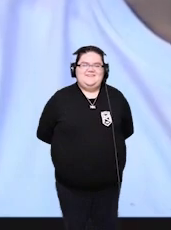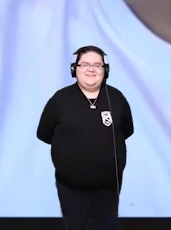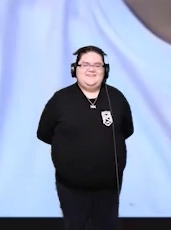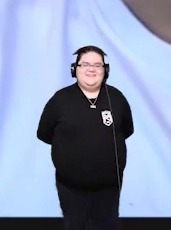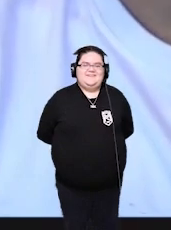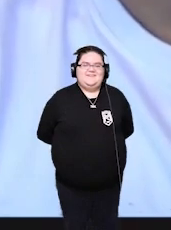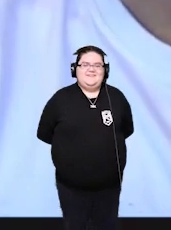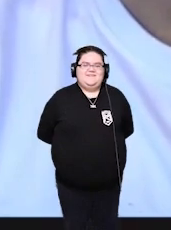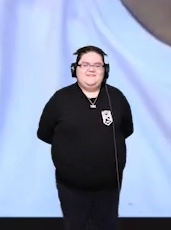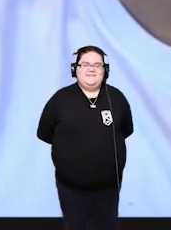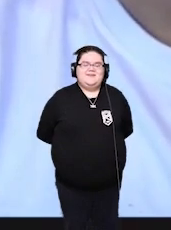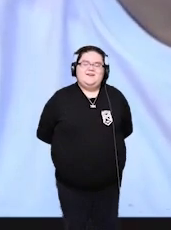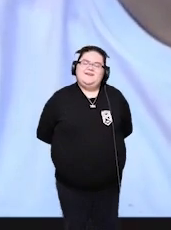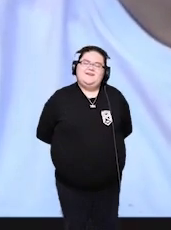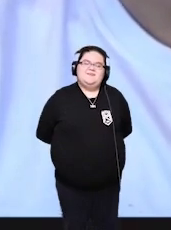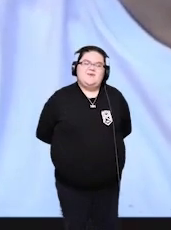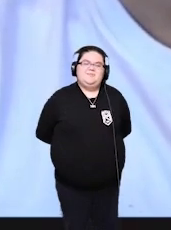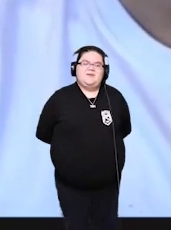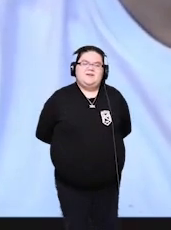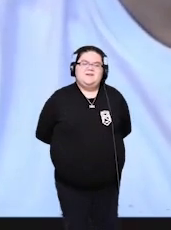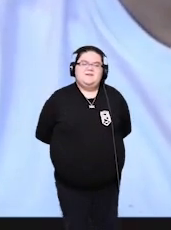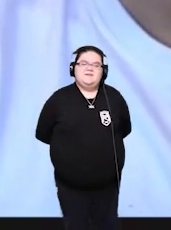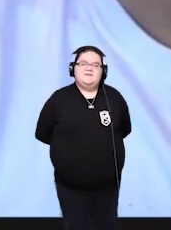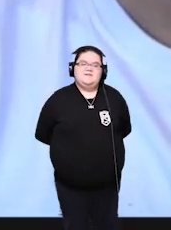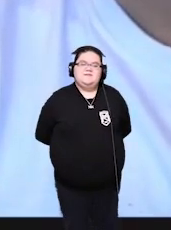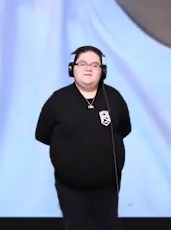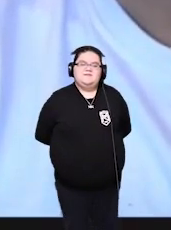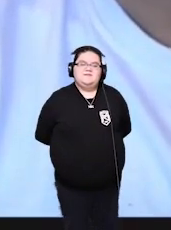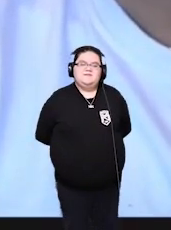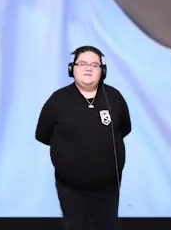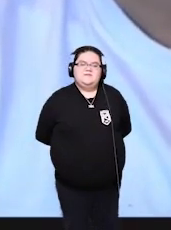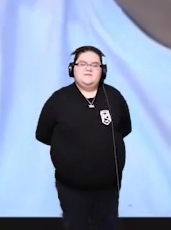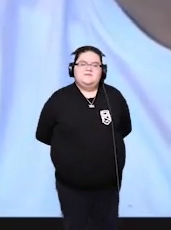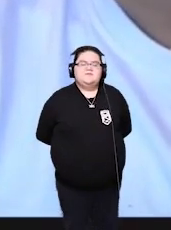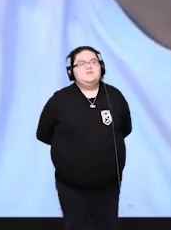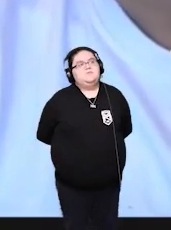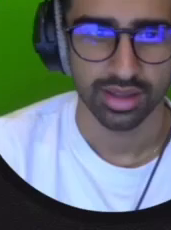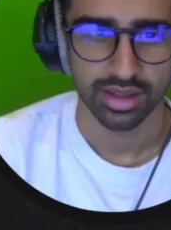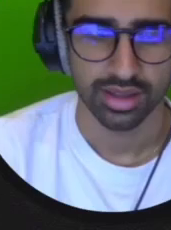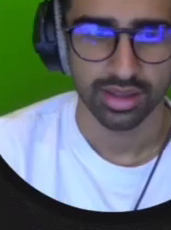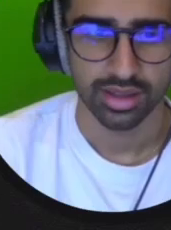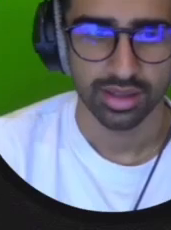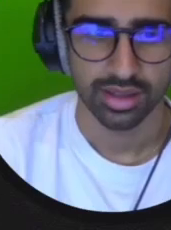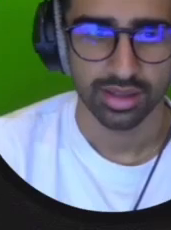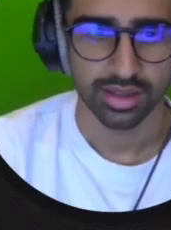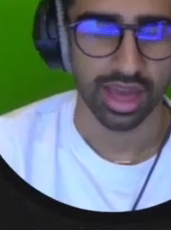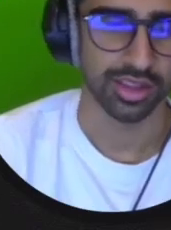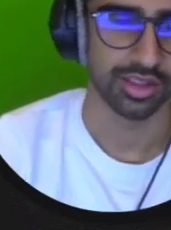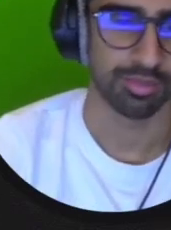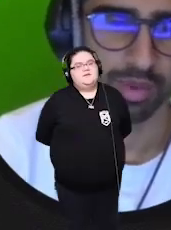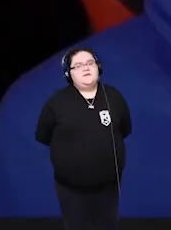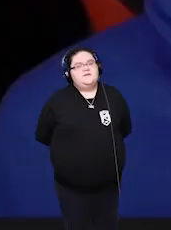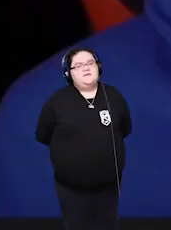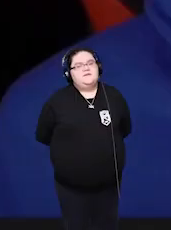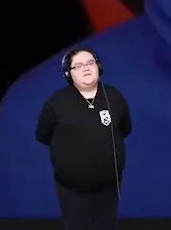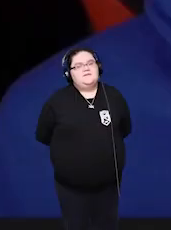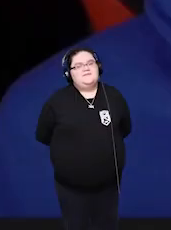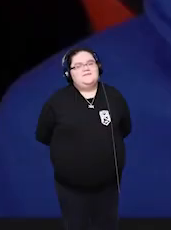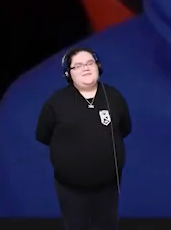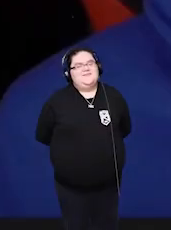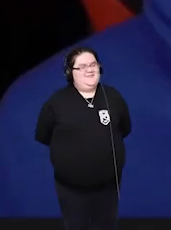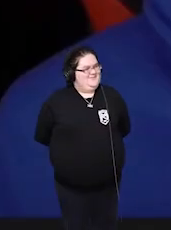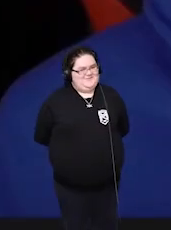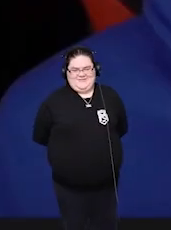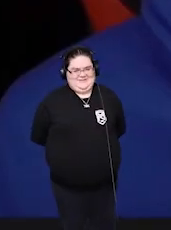What is it doing? Very interesting. Static. You know what? I was about to say. Yeah, it might be. I think, yeah, it could be static, yeah. Could be, yeah. She's just like... Yeah, she's